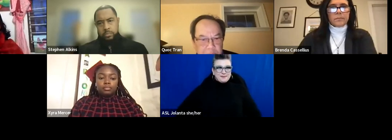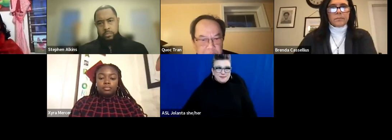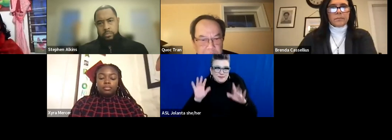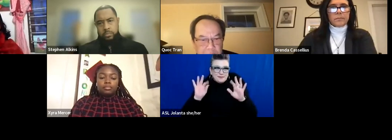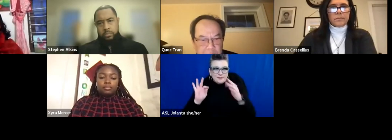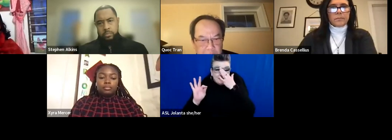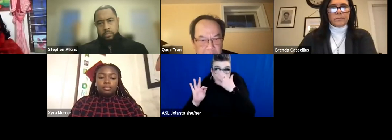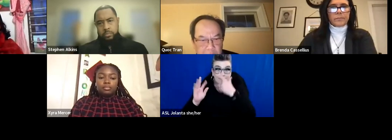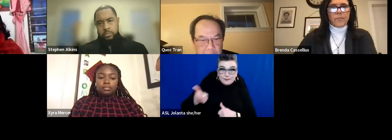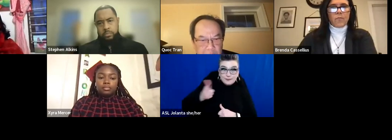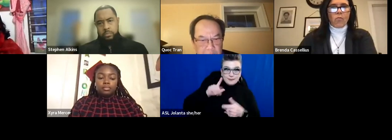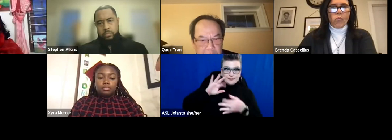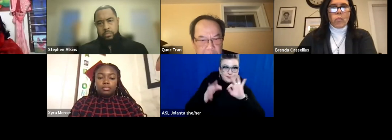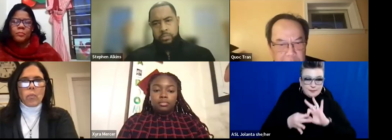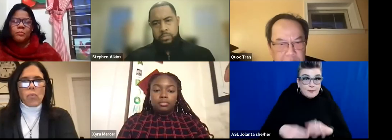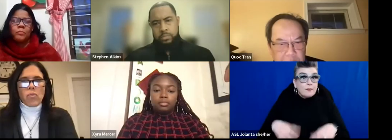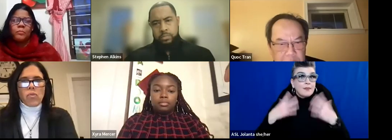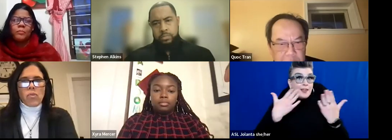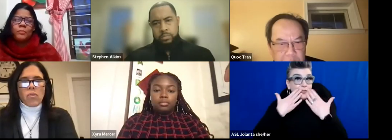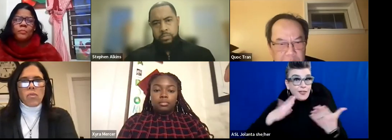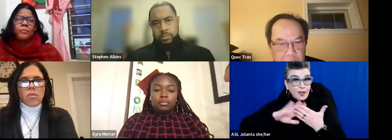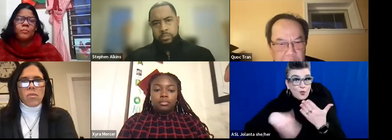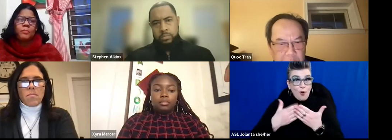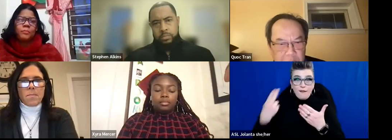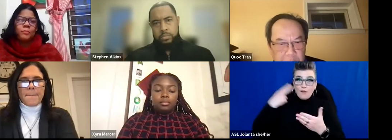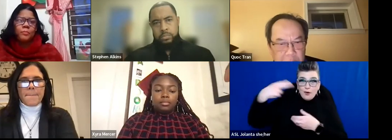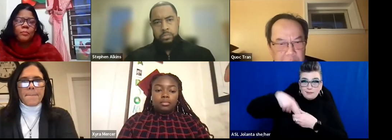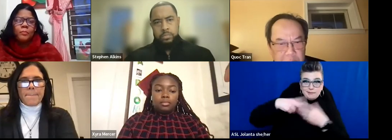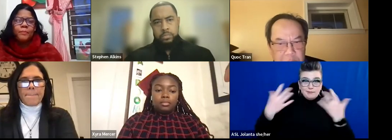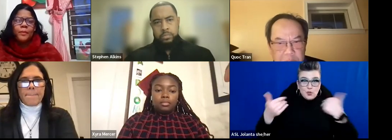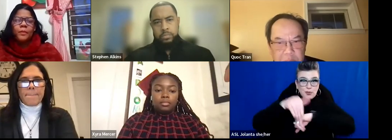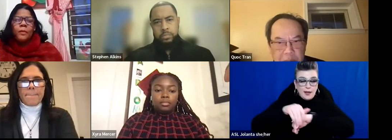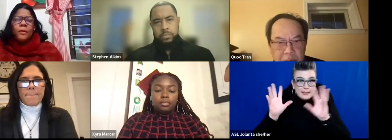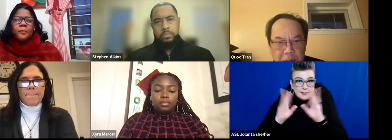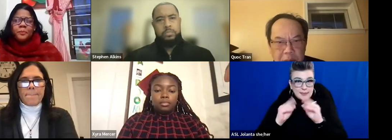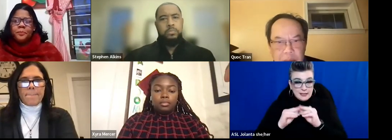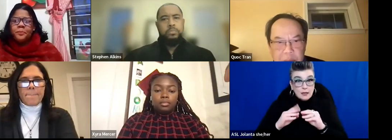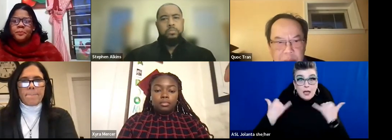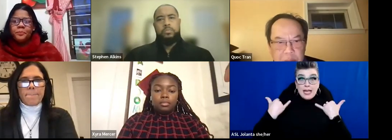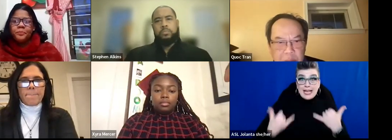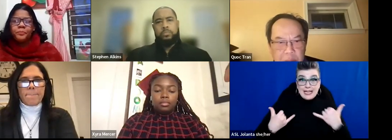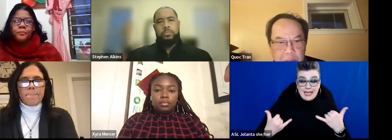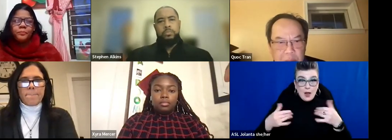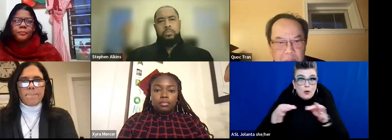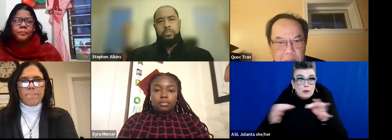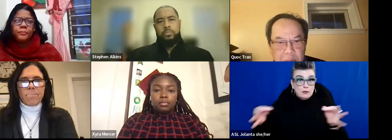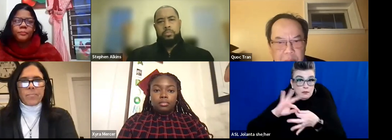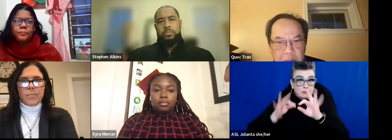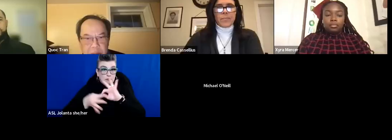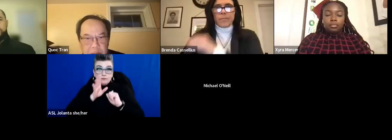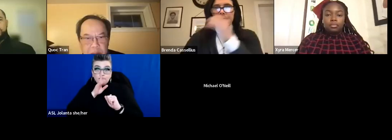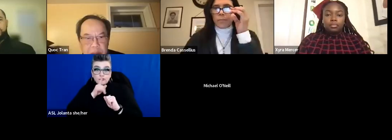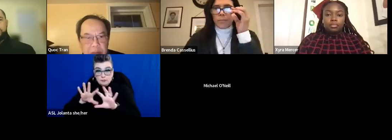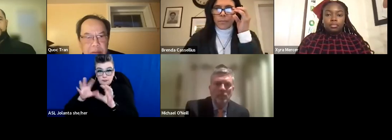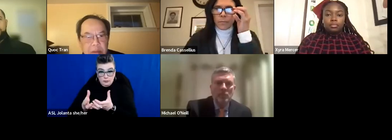interpretation icon at the bottom of your screen i'd like to remind everyone to speak at a slower pace to assist our